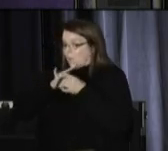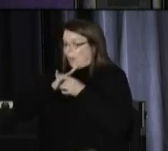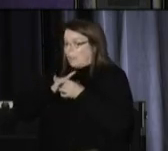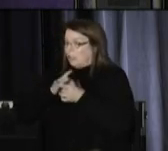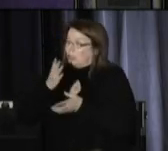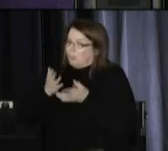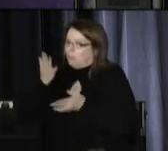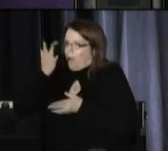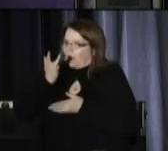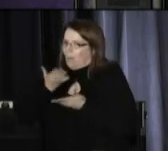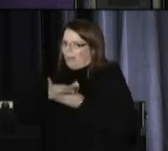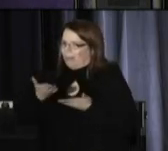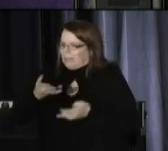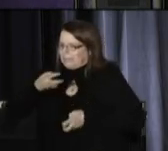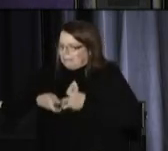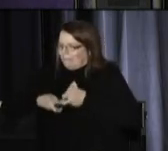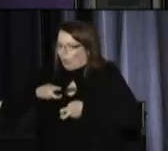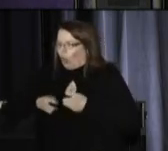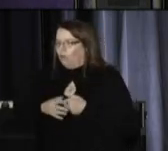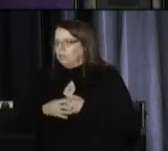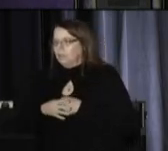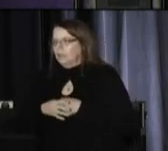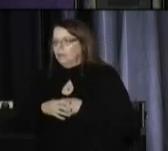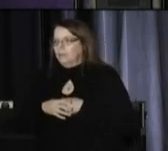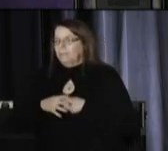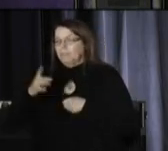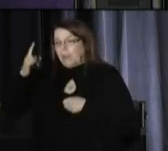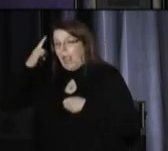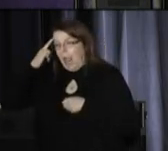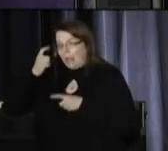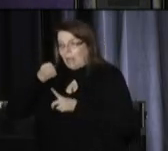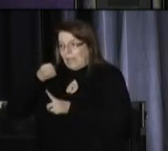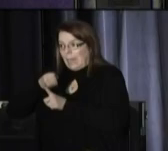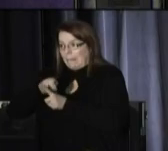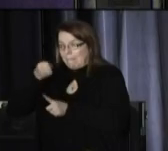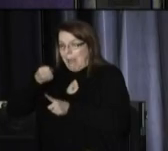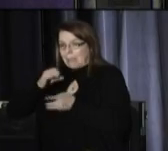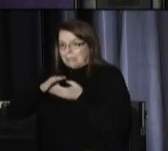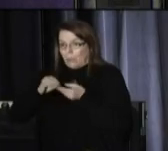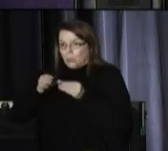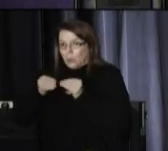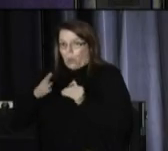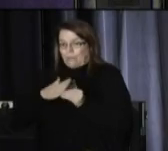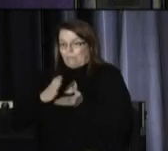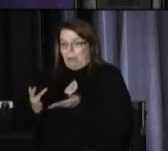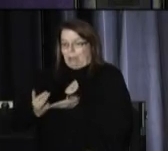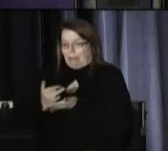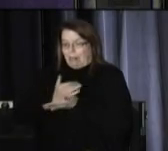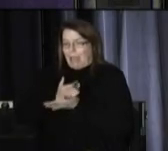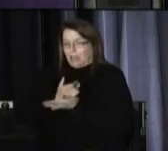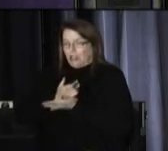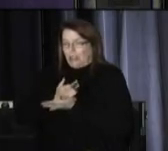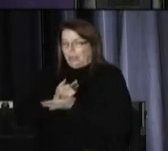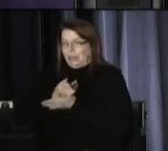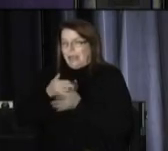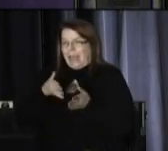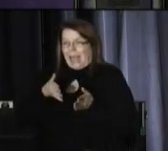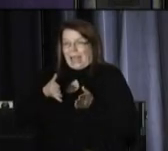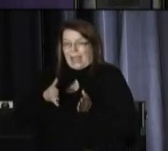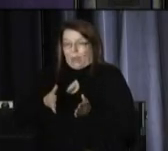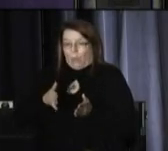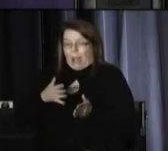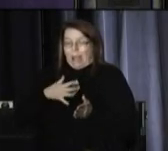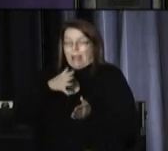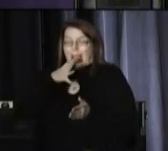difficult. And I think it impacted the stories in my collection in such a way that I'll